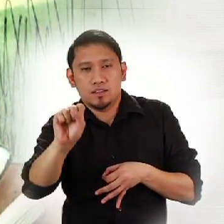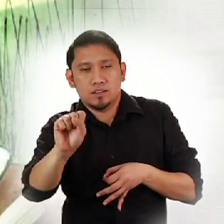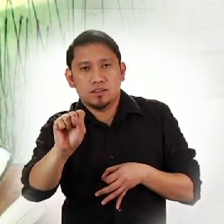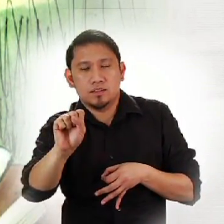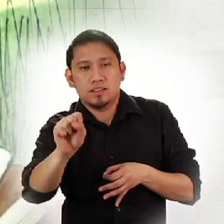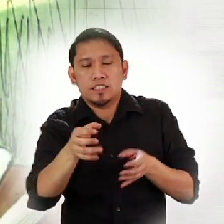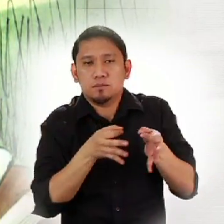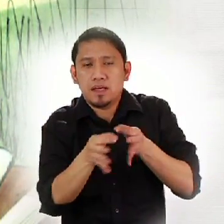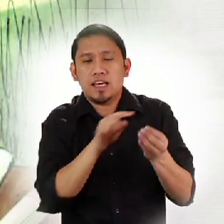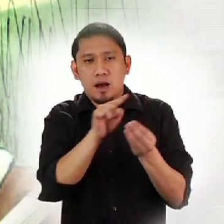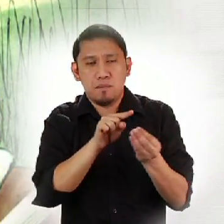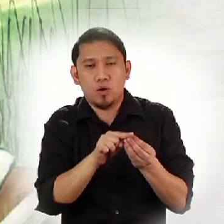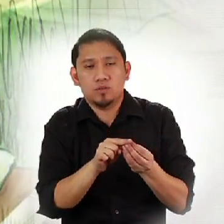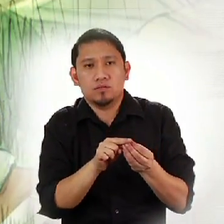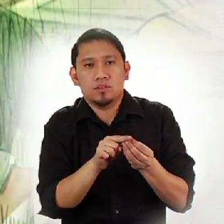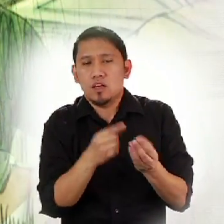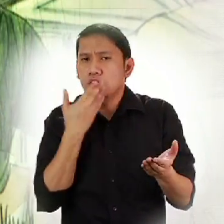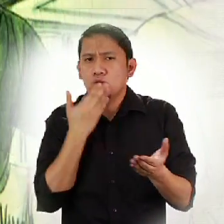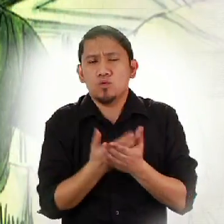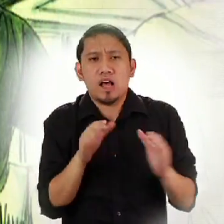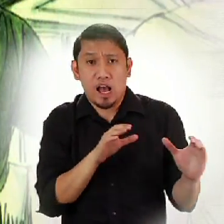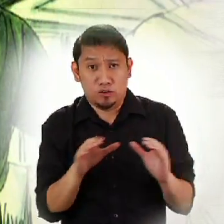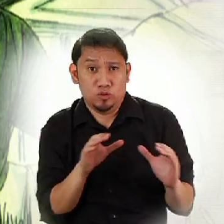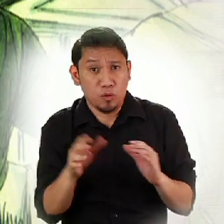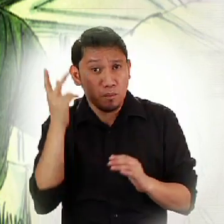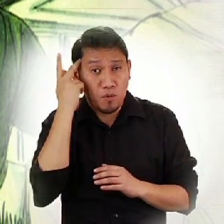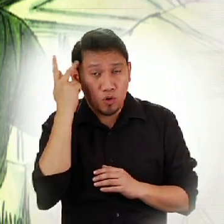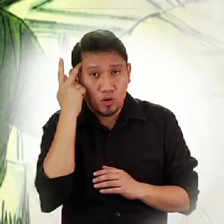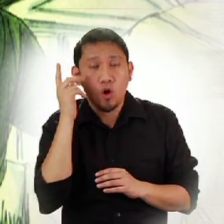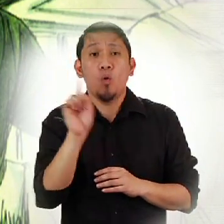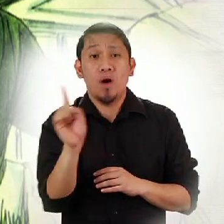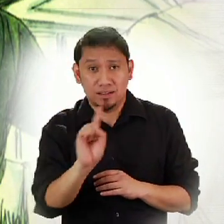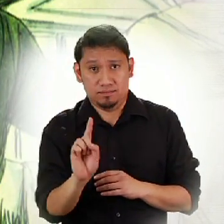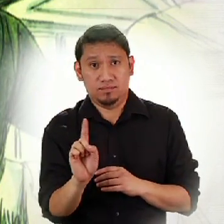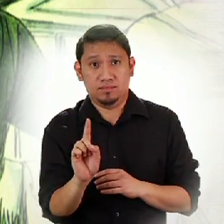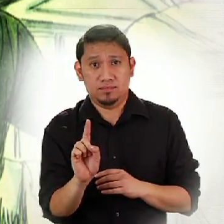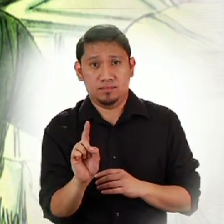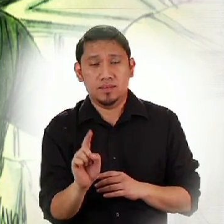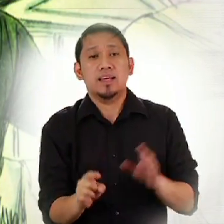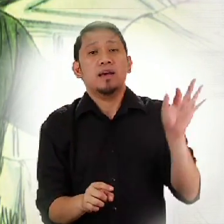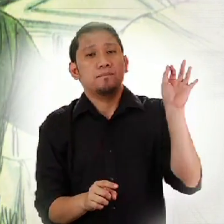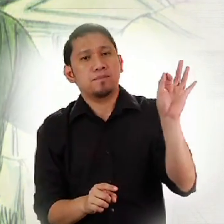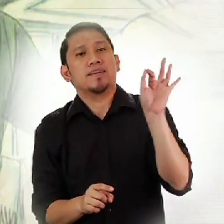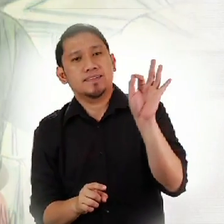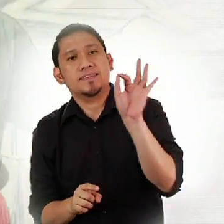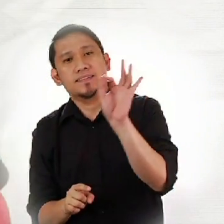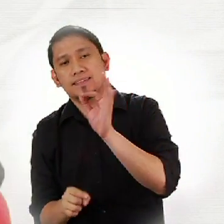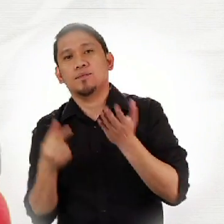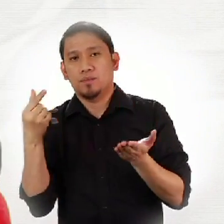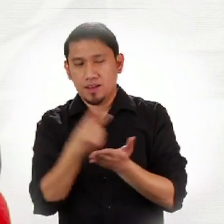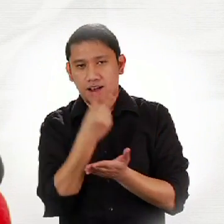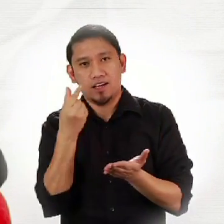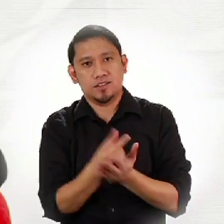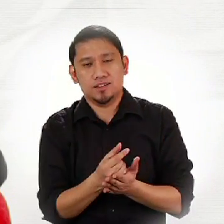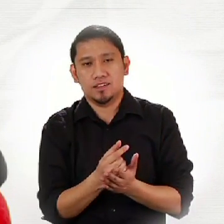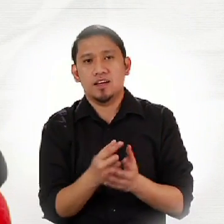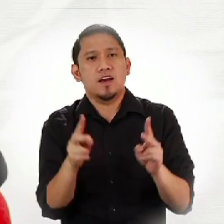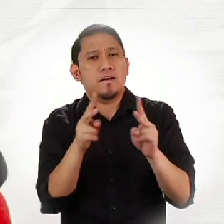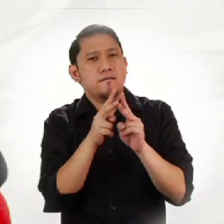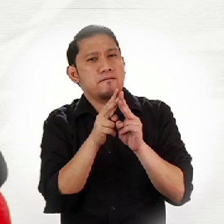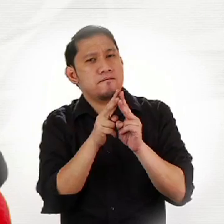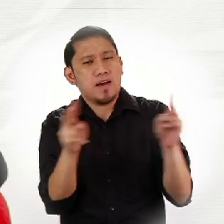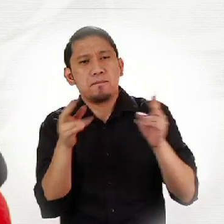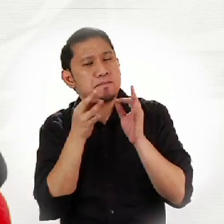good action as an apostle. And it is the proclamation of the good news. Very